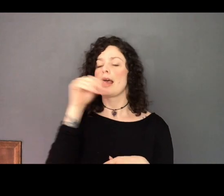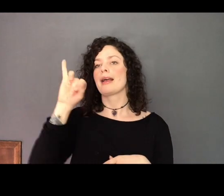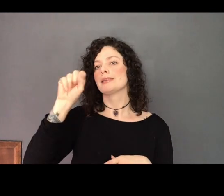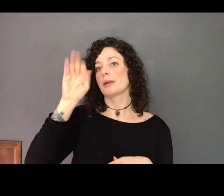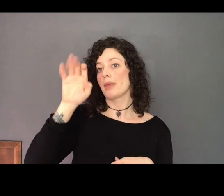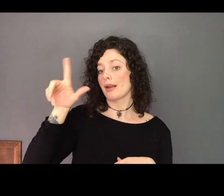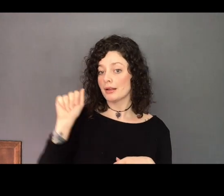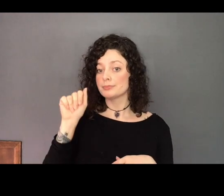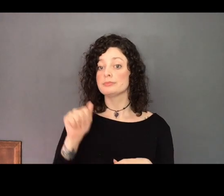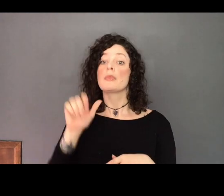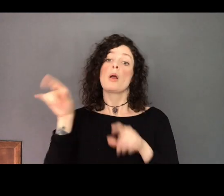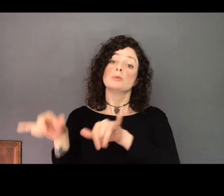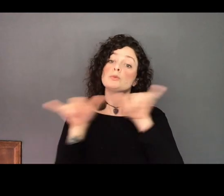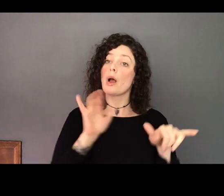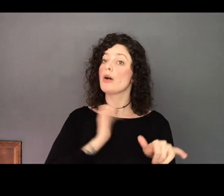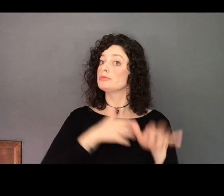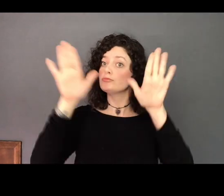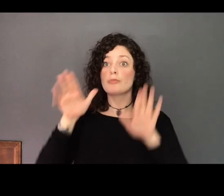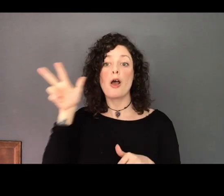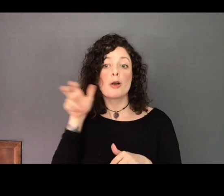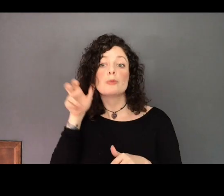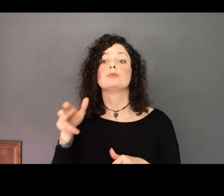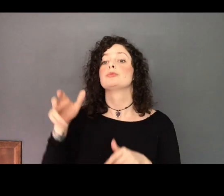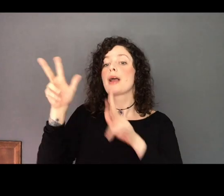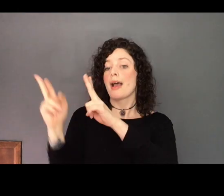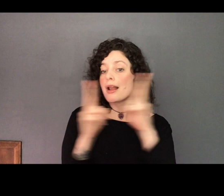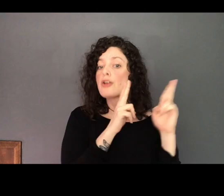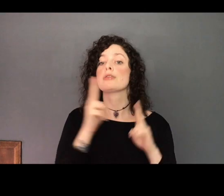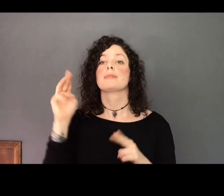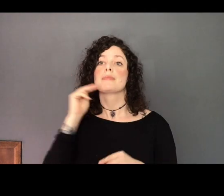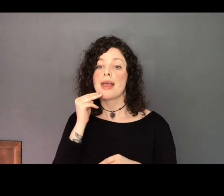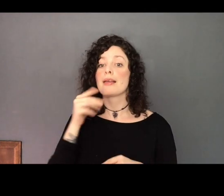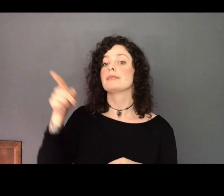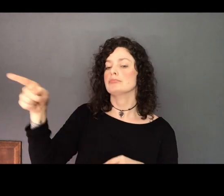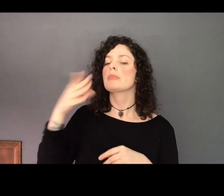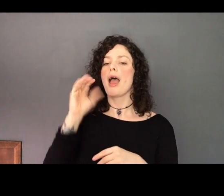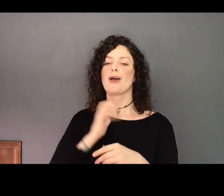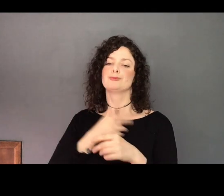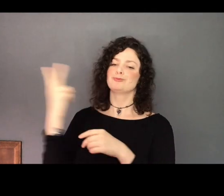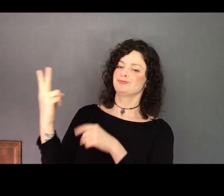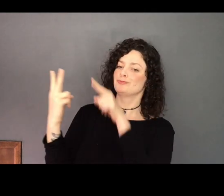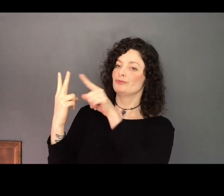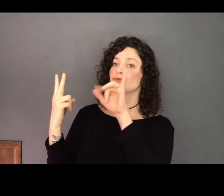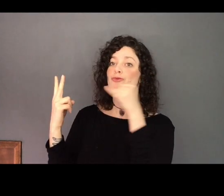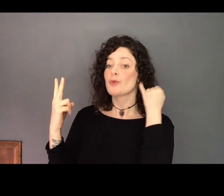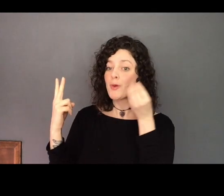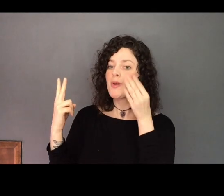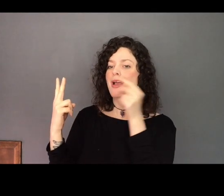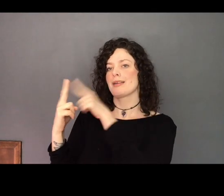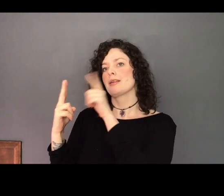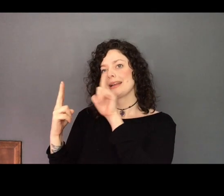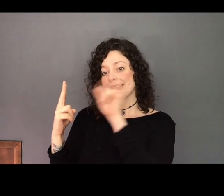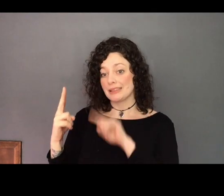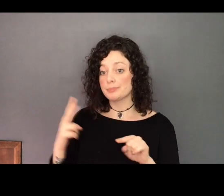Isabella Milanowski, as well as our chief audio and video editor, Michael Welch, and our gurus, Jeannette Ocampo Welch and Liz Resko. I